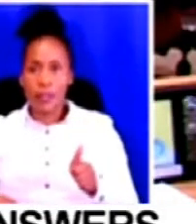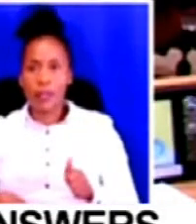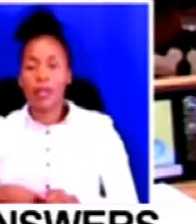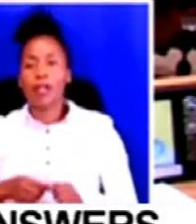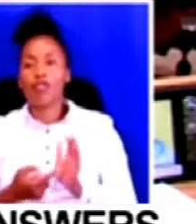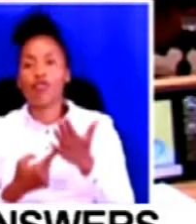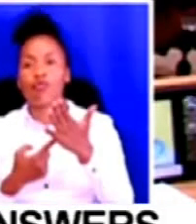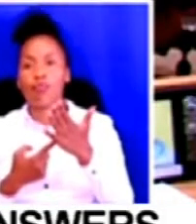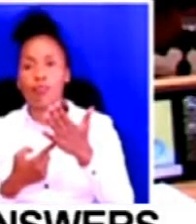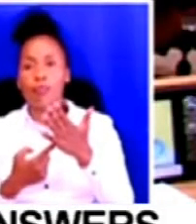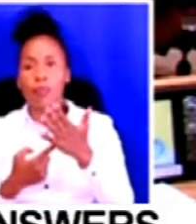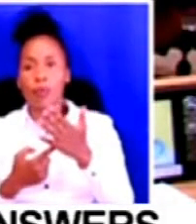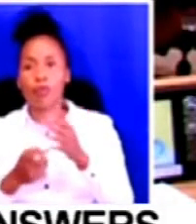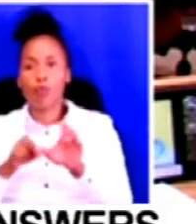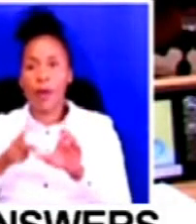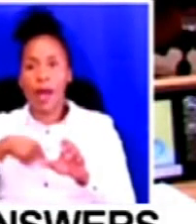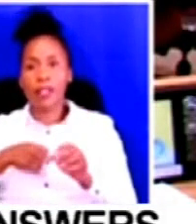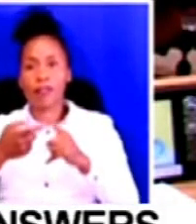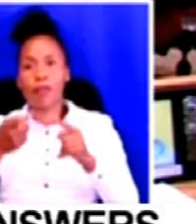virtually.